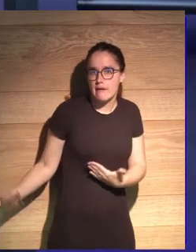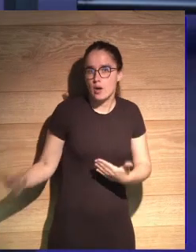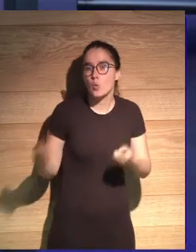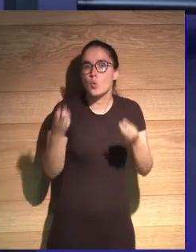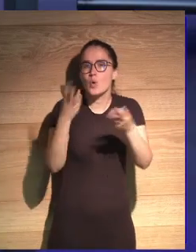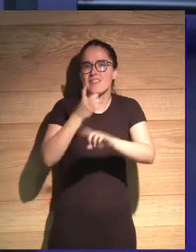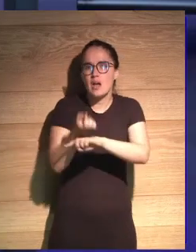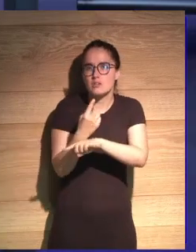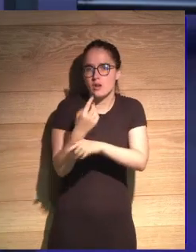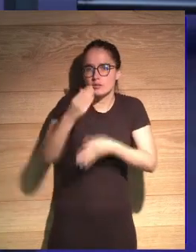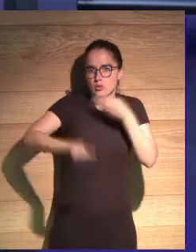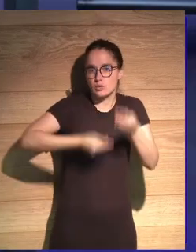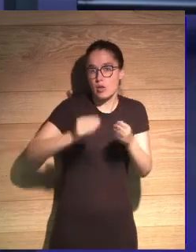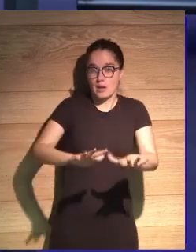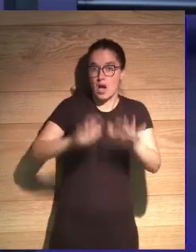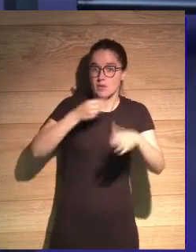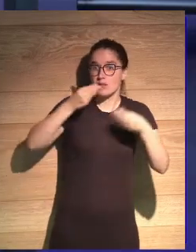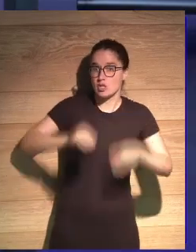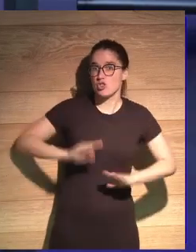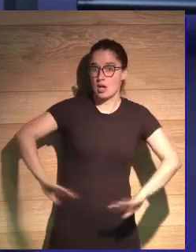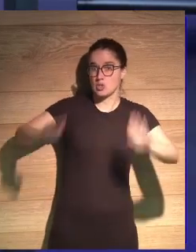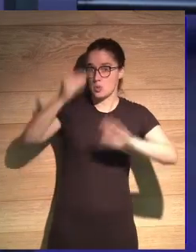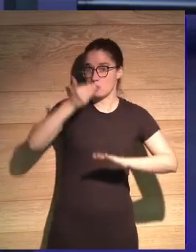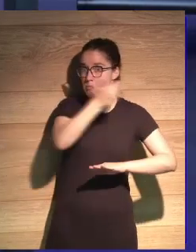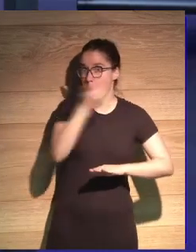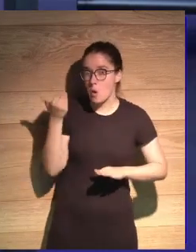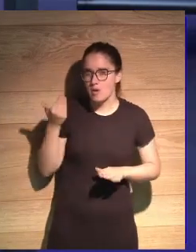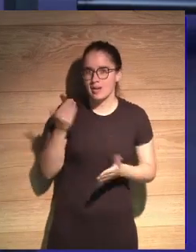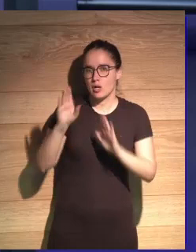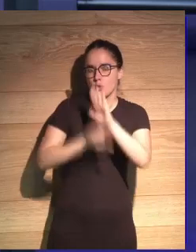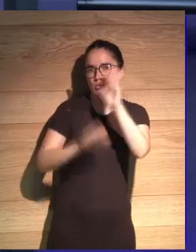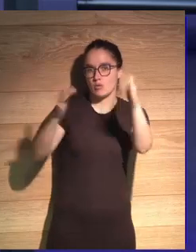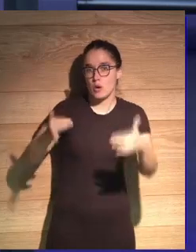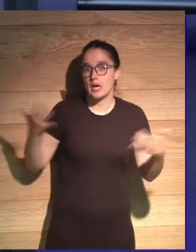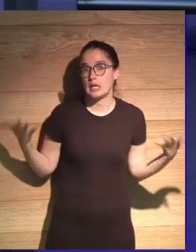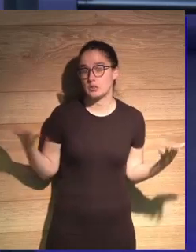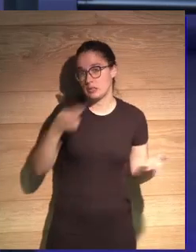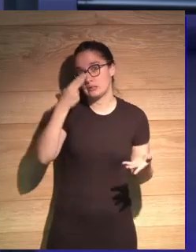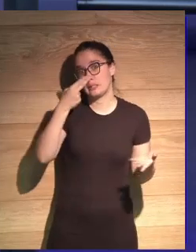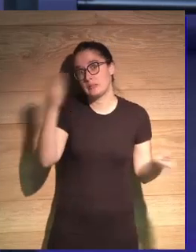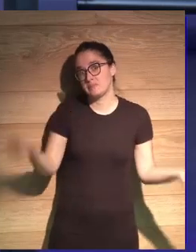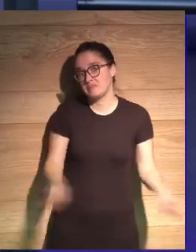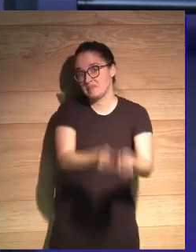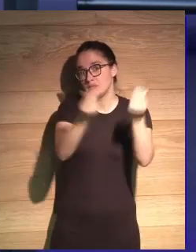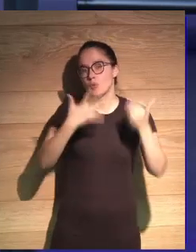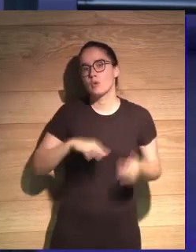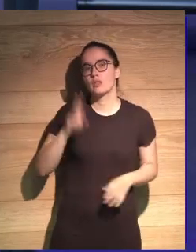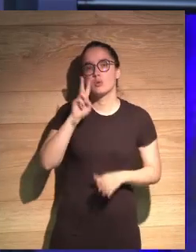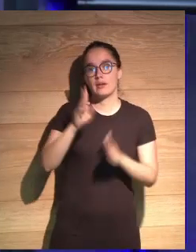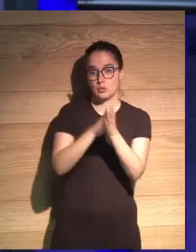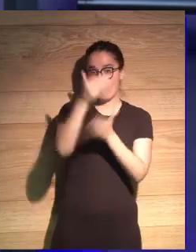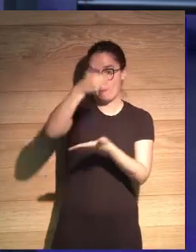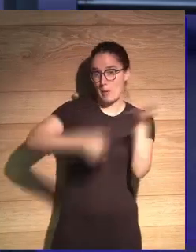learning curriculum? How many hours did this take you, when this is not included in the things that